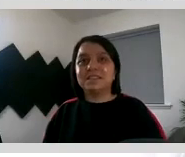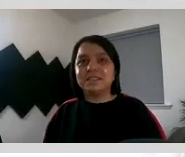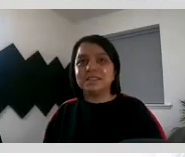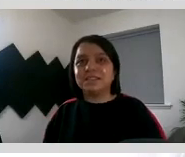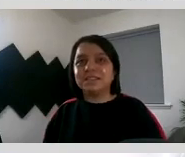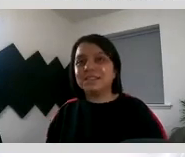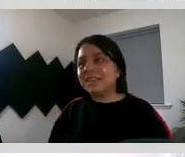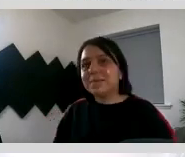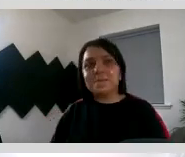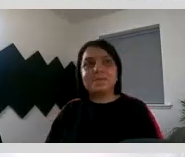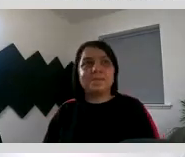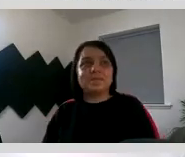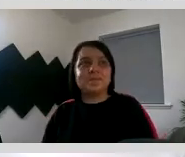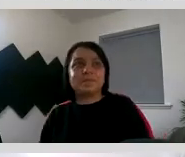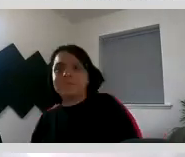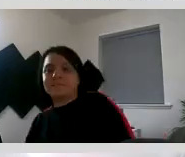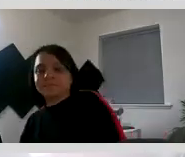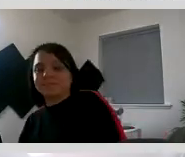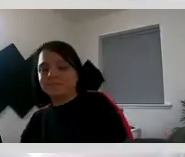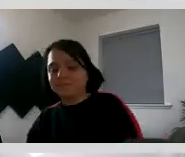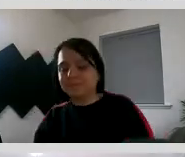Yes, I have a question. Yes.